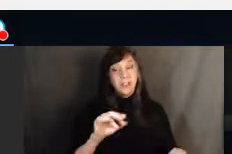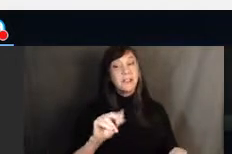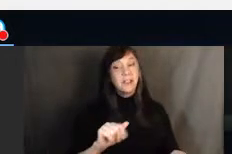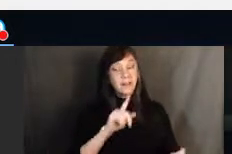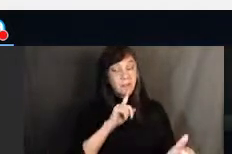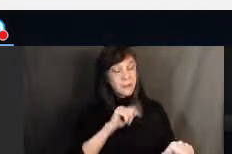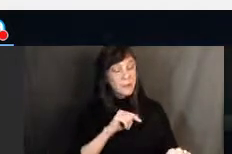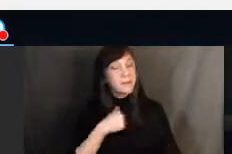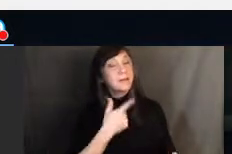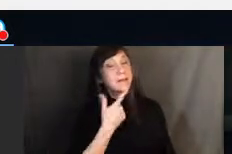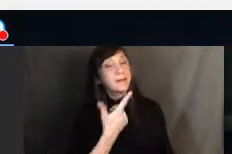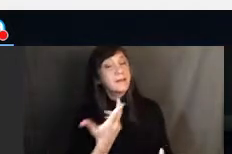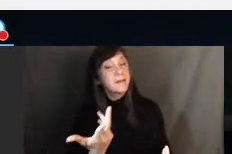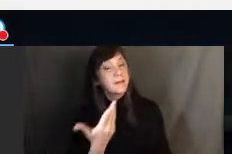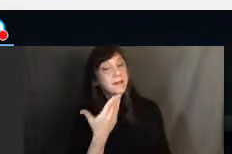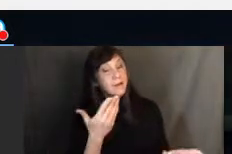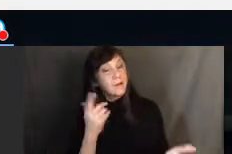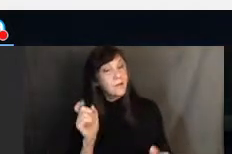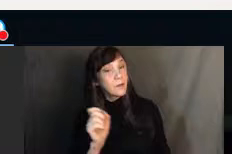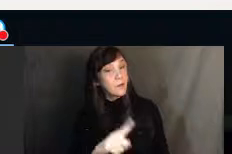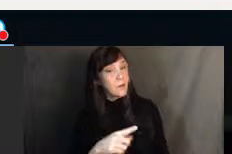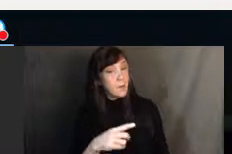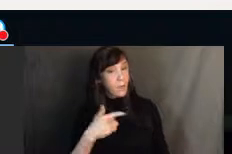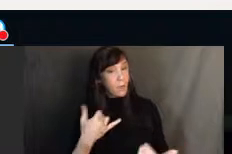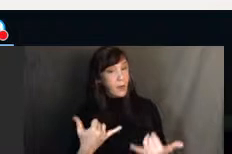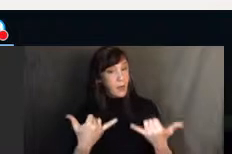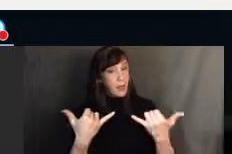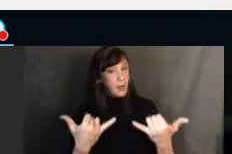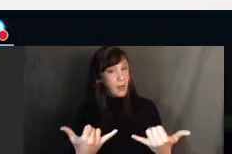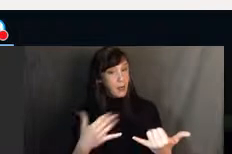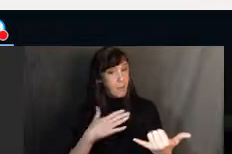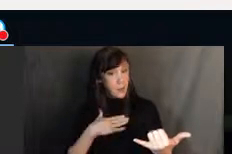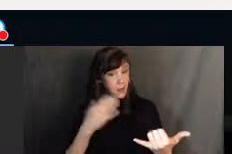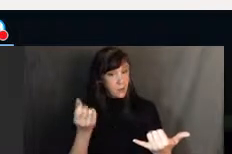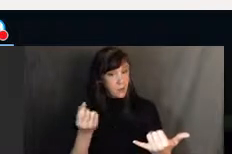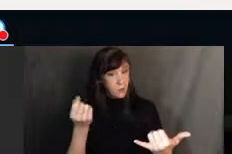question. Right now, to the best of my understanding,